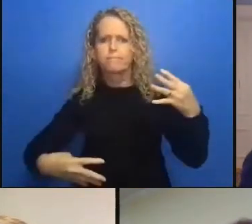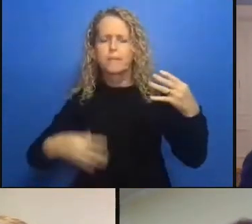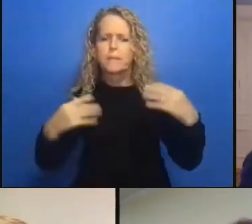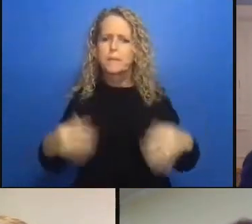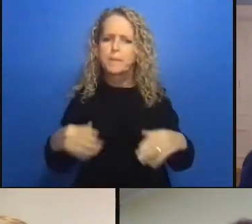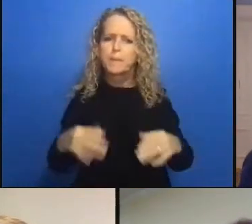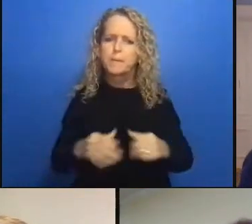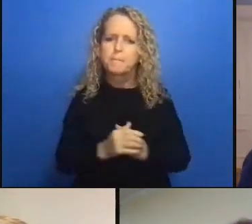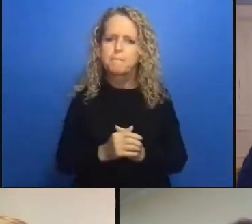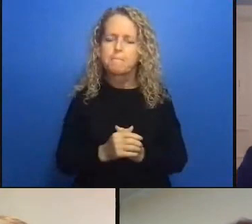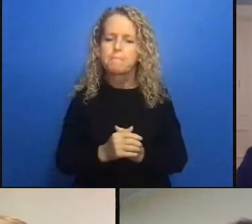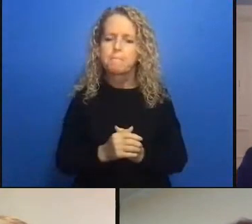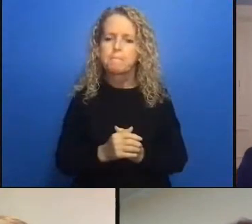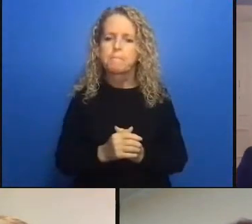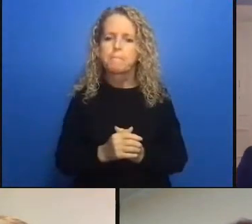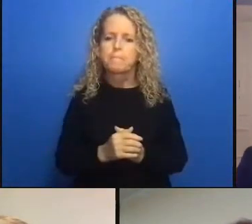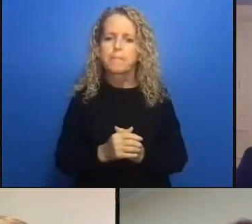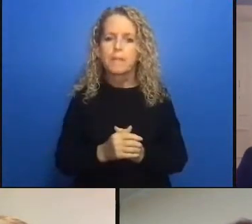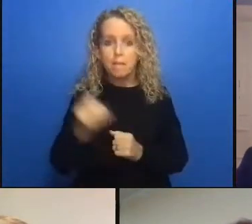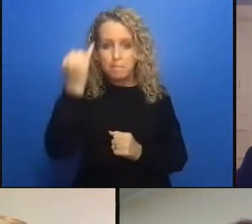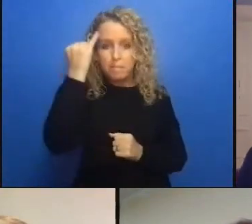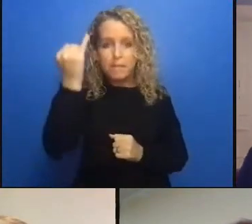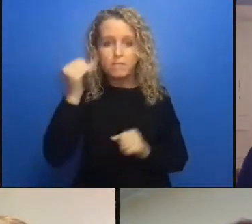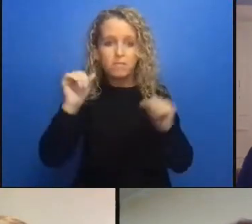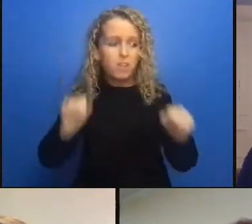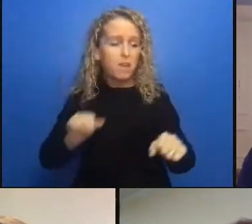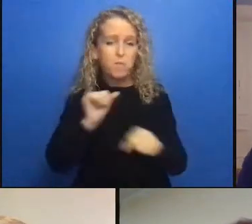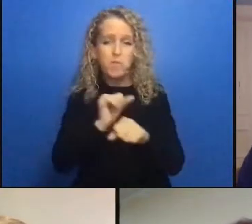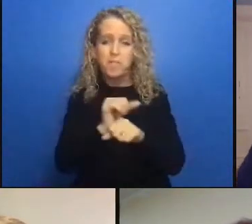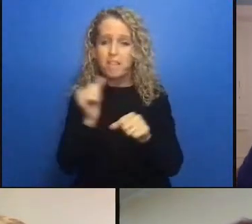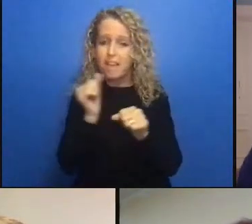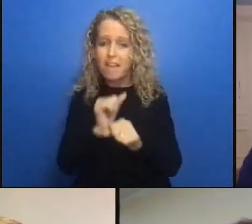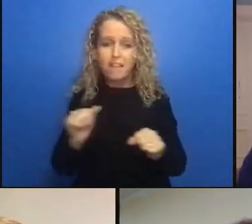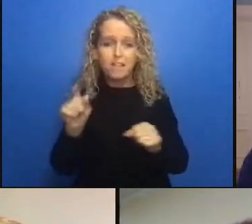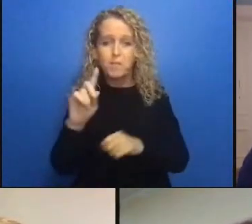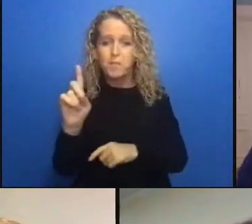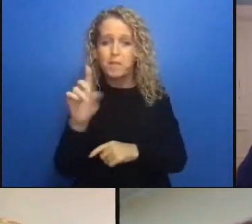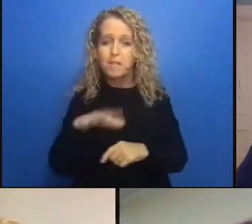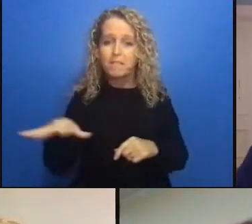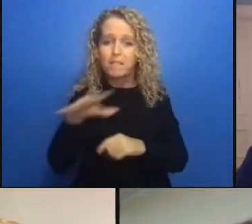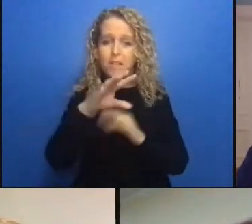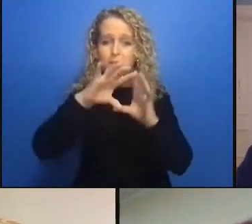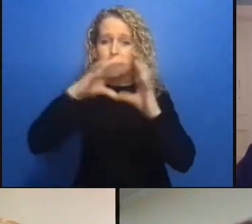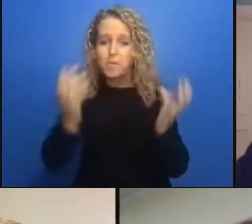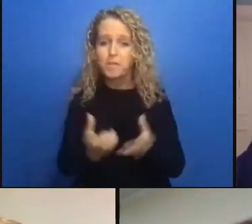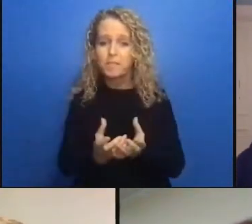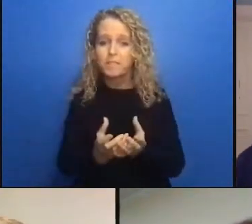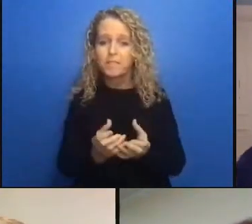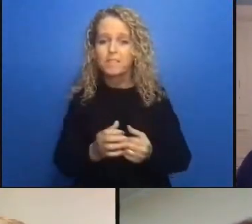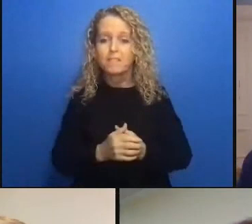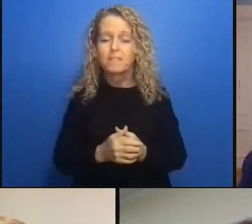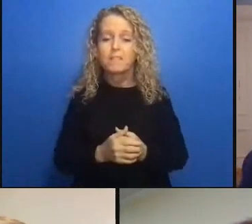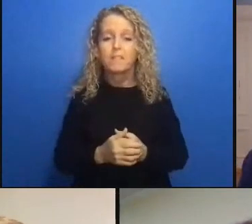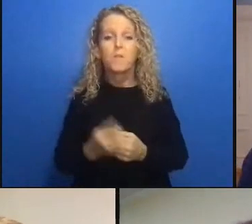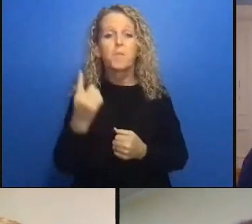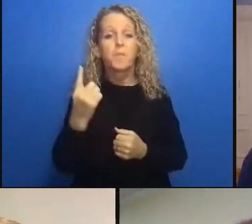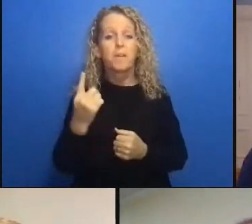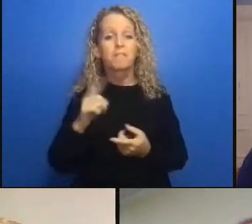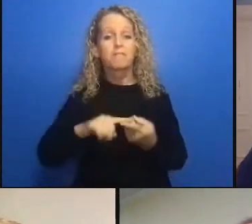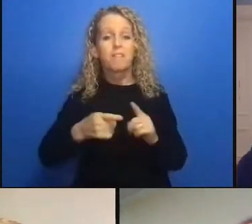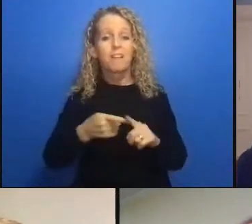or anywhere you want to engage. I mean, I have a friend, he's a Hollywood film